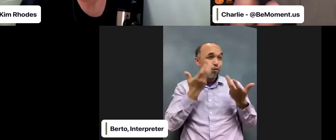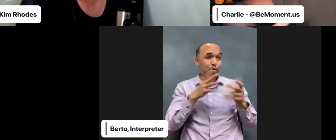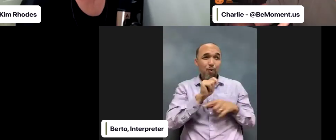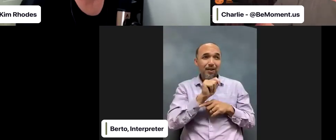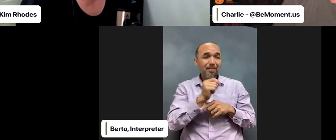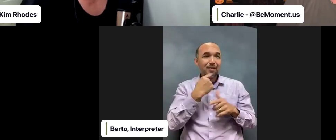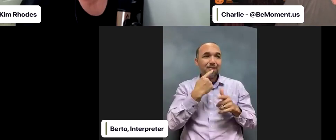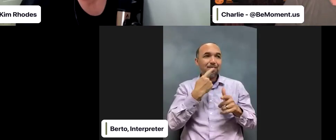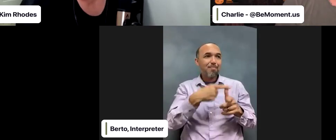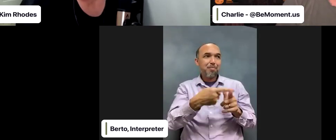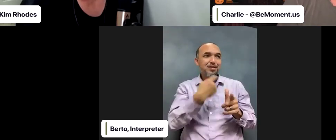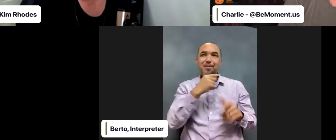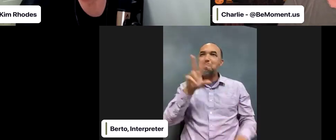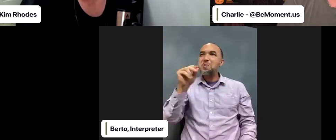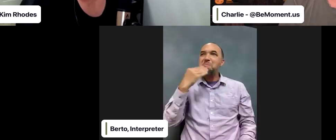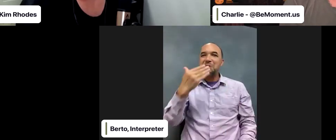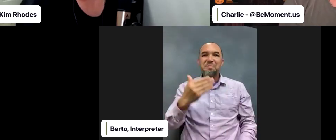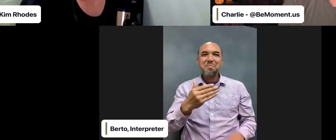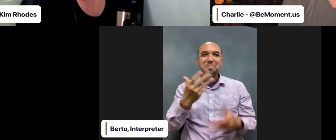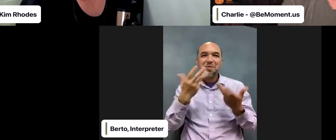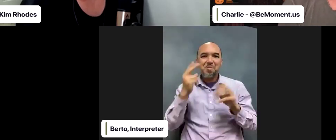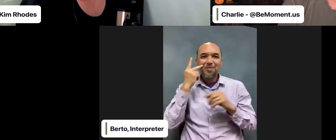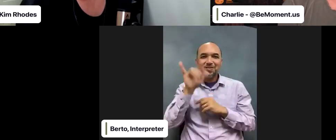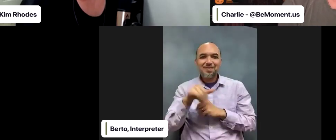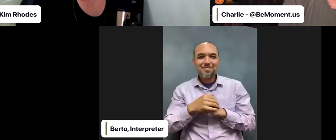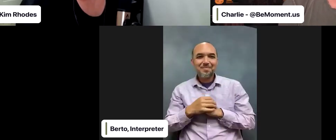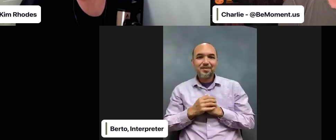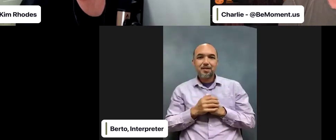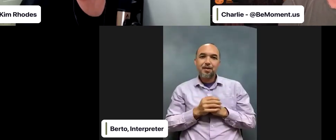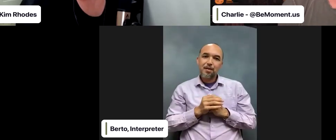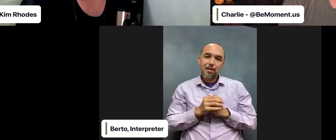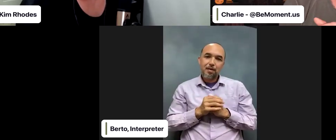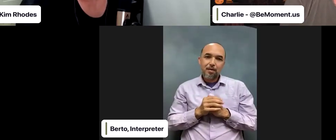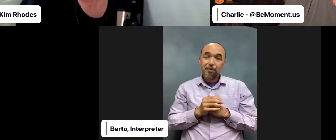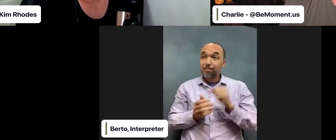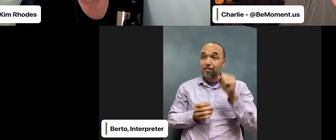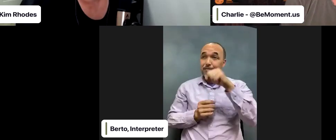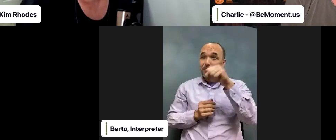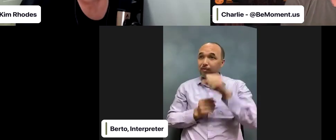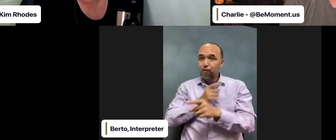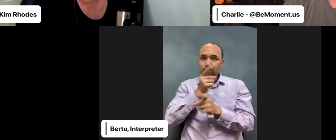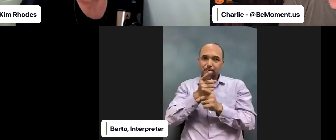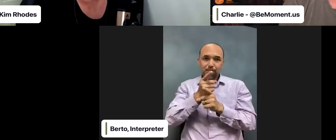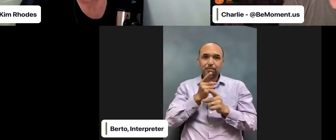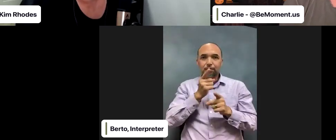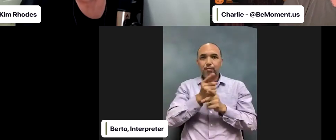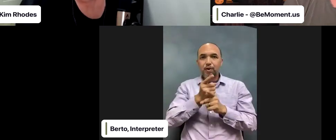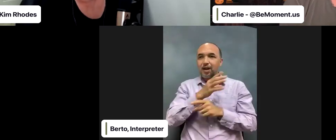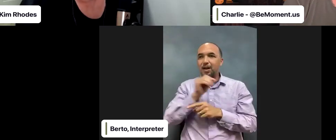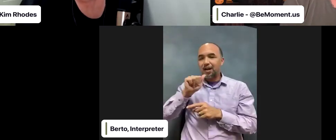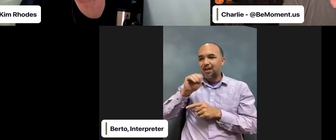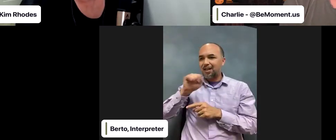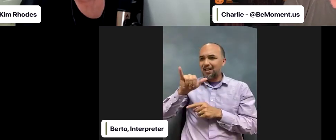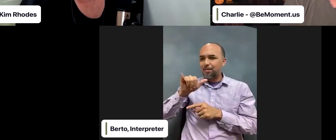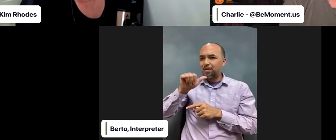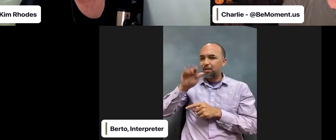just say, no, thank you. No, thank you. Yeah. That's and Amy Bruni says the same thing. Like, it's very much like, no, this is